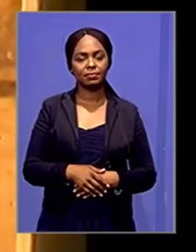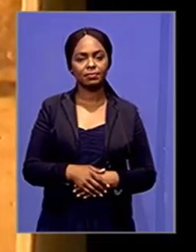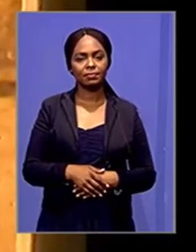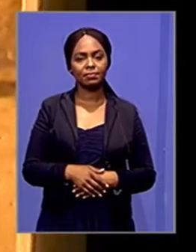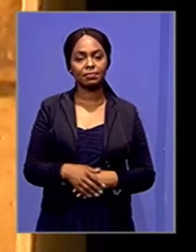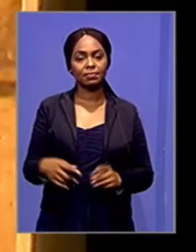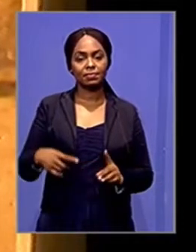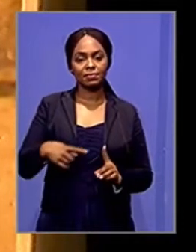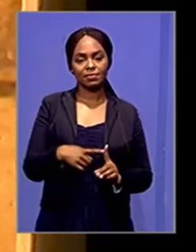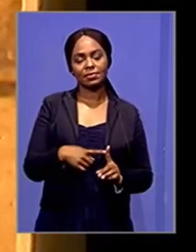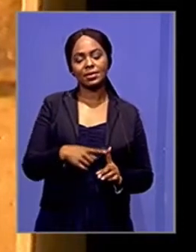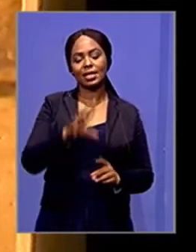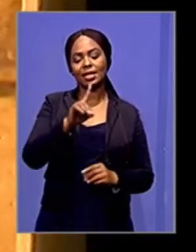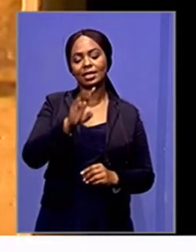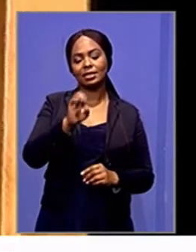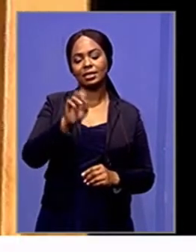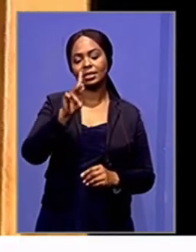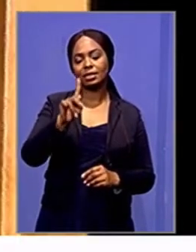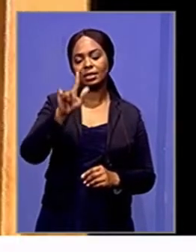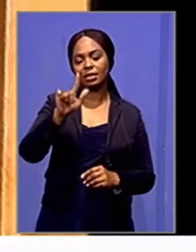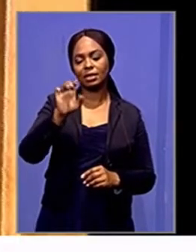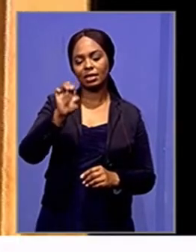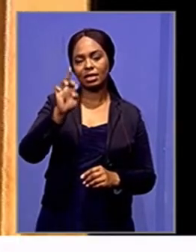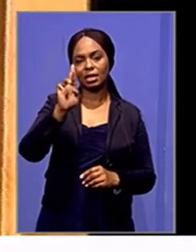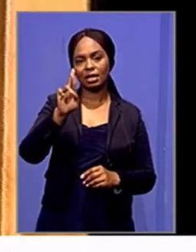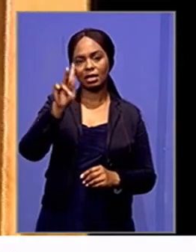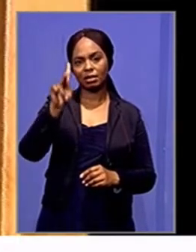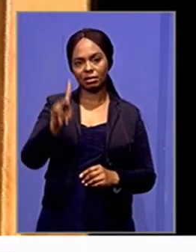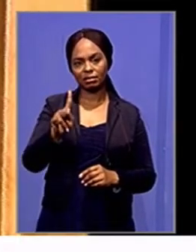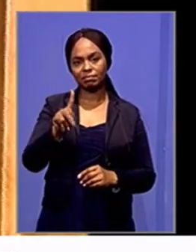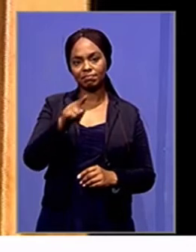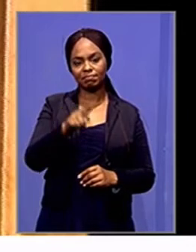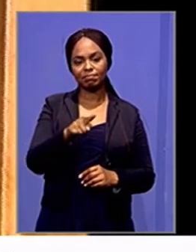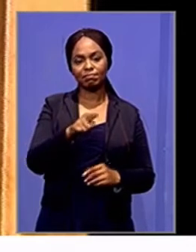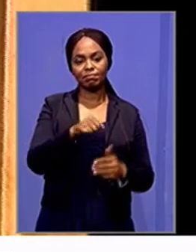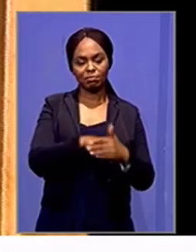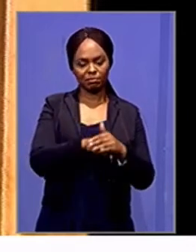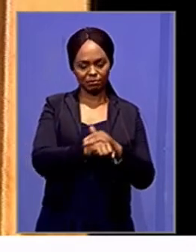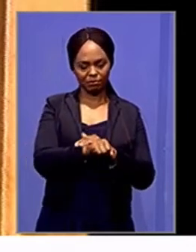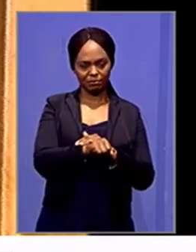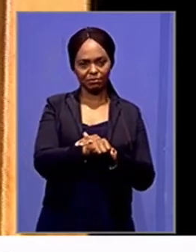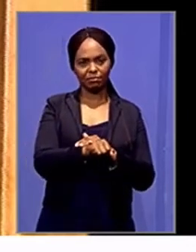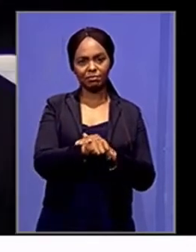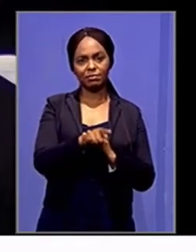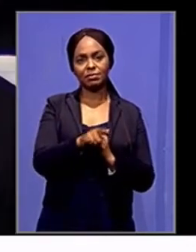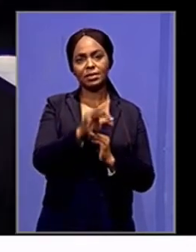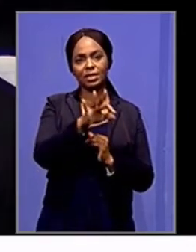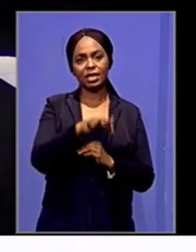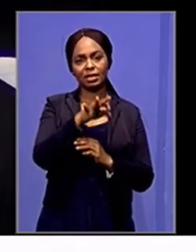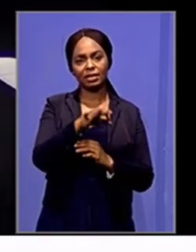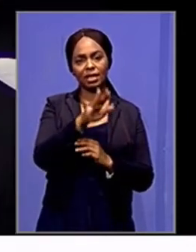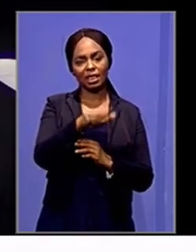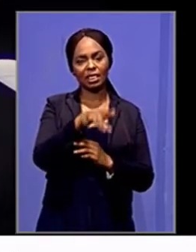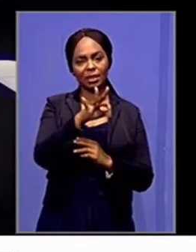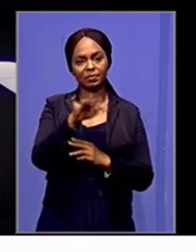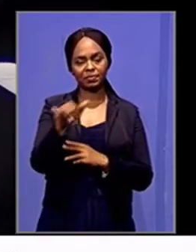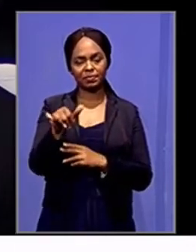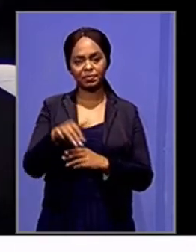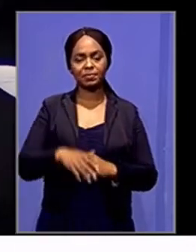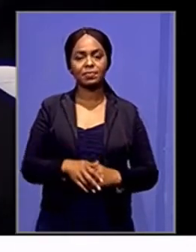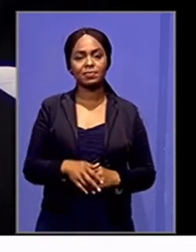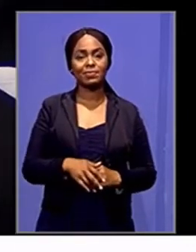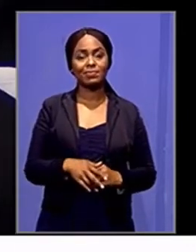Frederick Willem de Klerk o tlholegile ka kgwedi ya Mopitlwe e le matsatsi a le 18 ka 1936. Ka nako